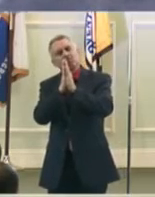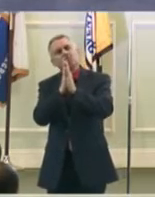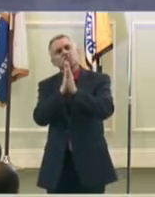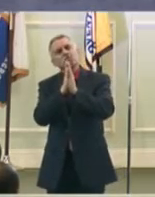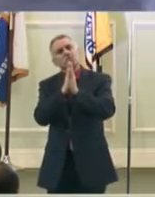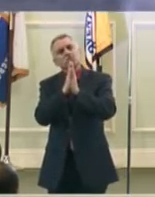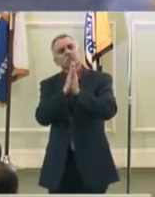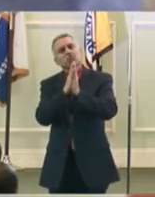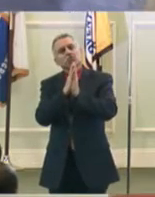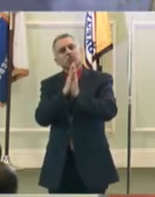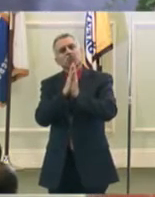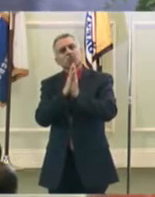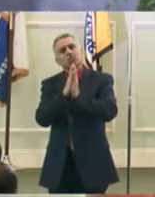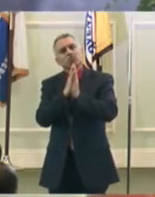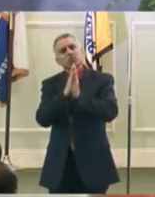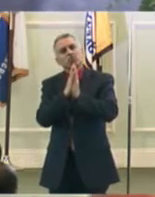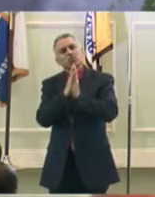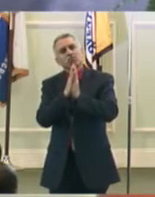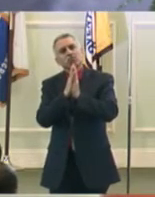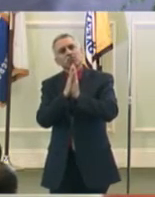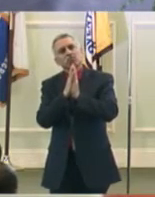But he sought out the Father of prayer. So